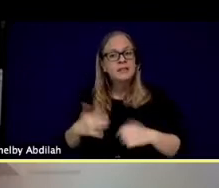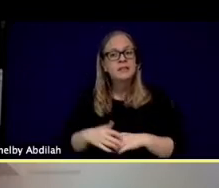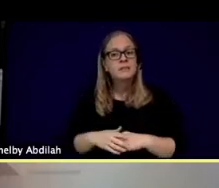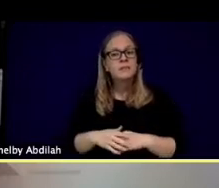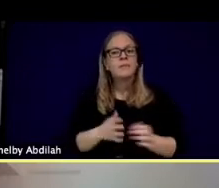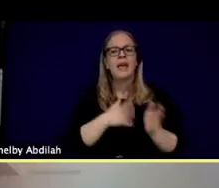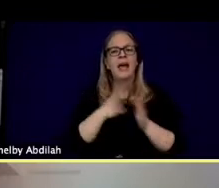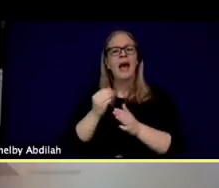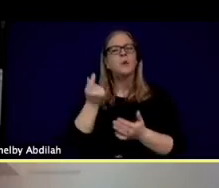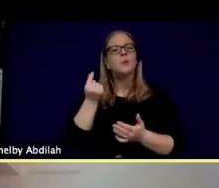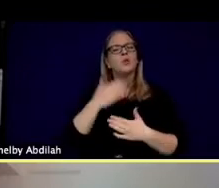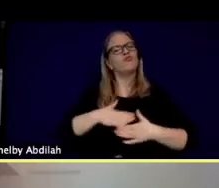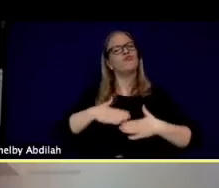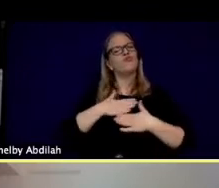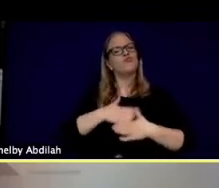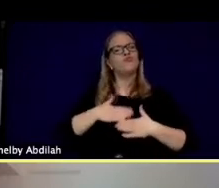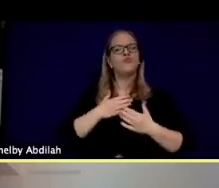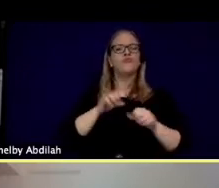may be engaging in.